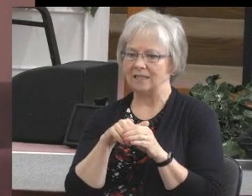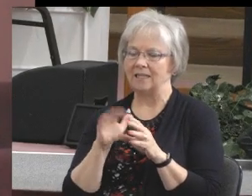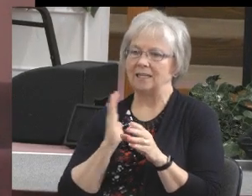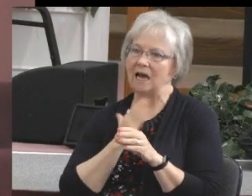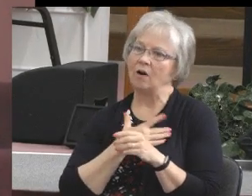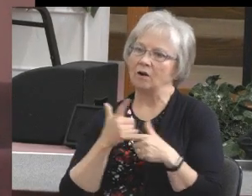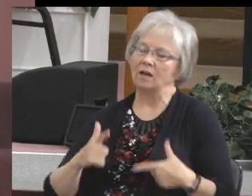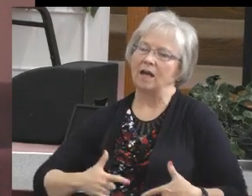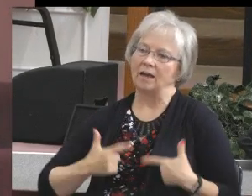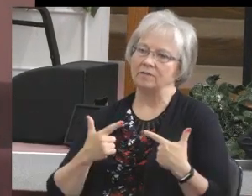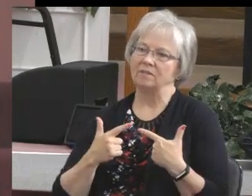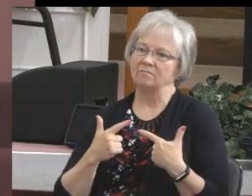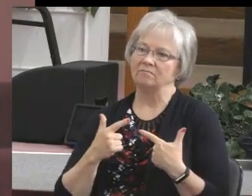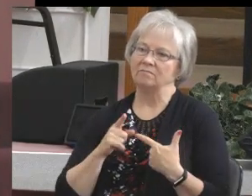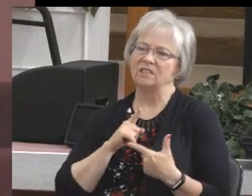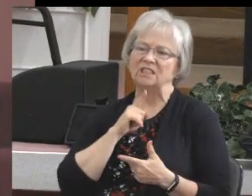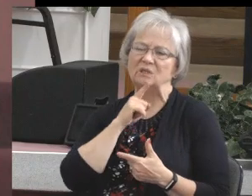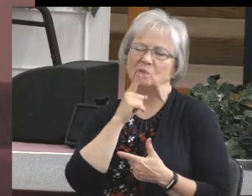it really matter?